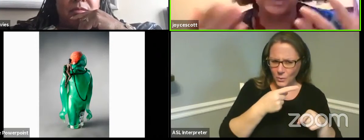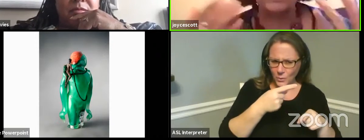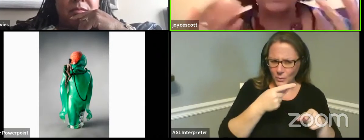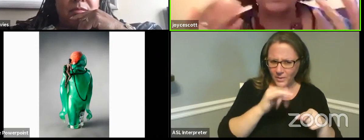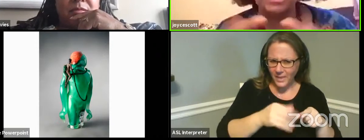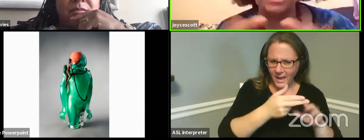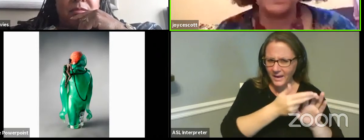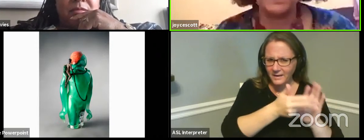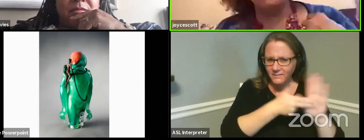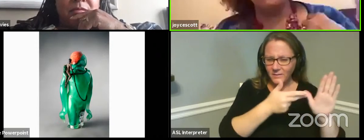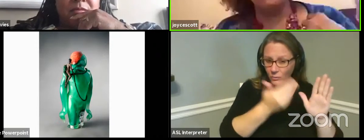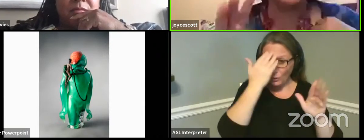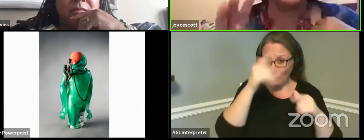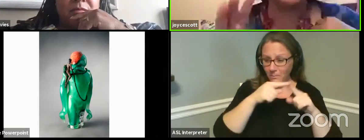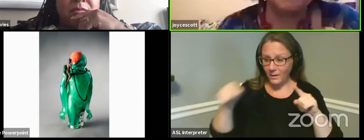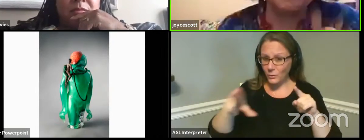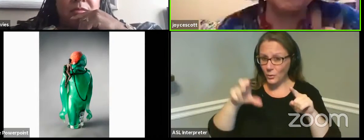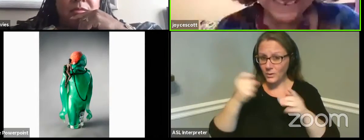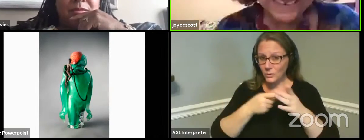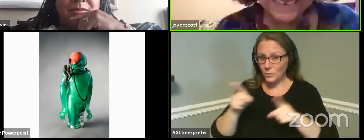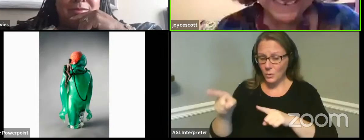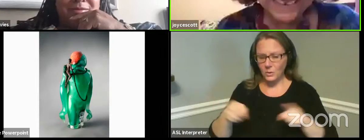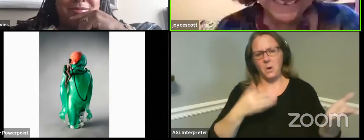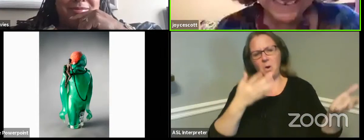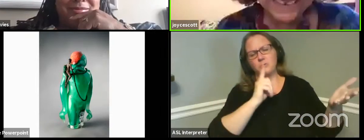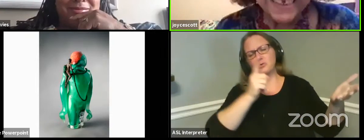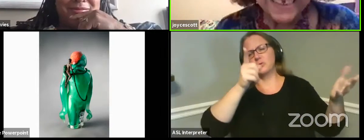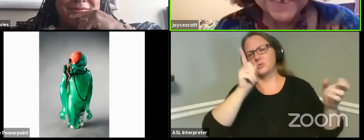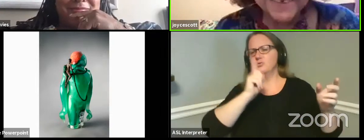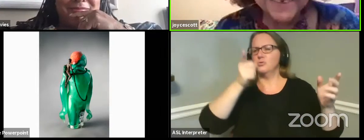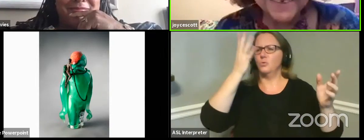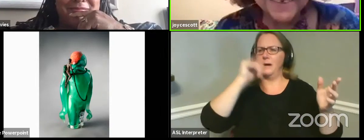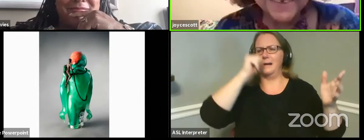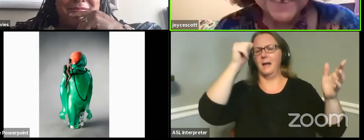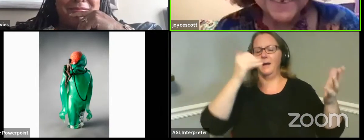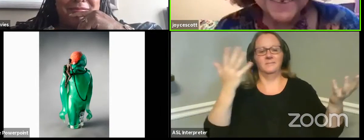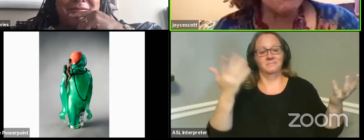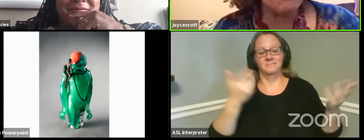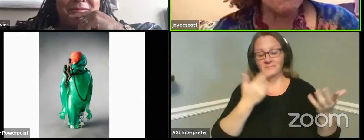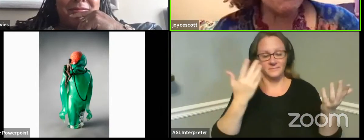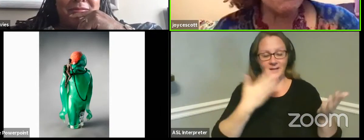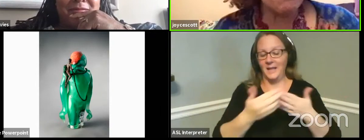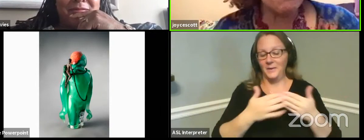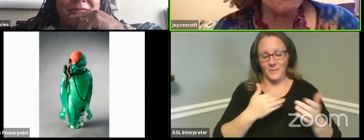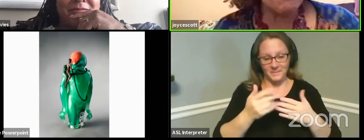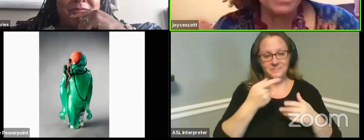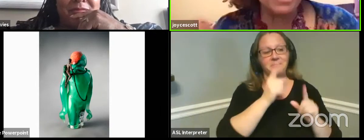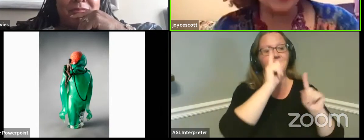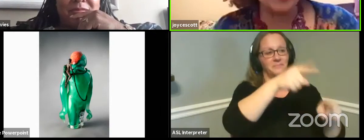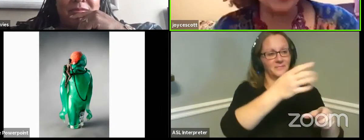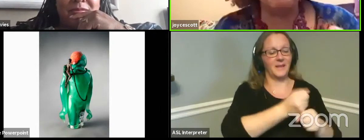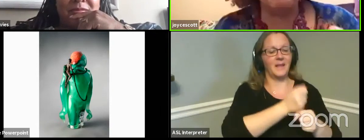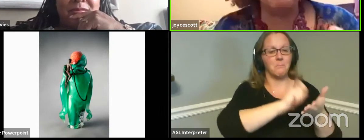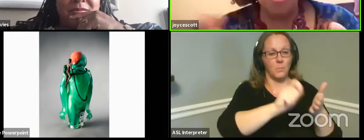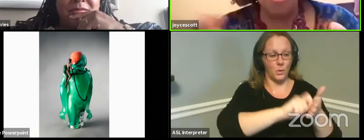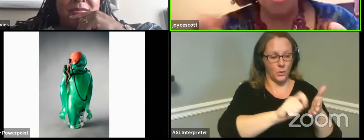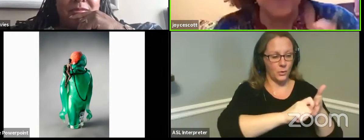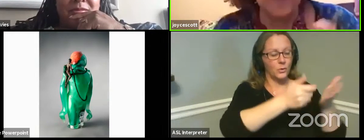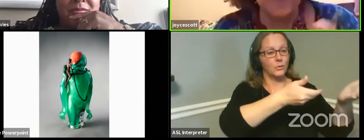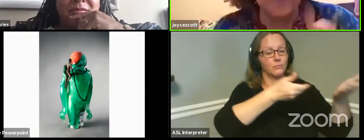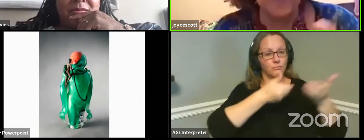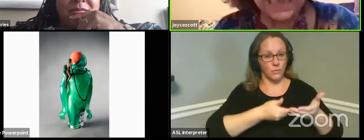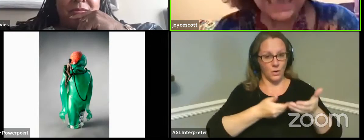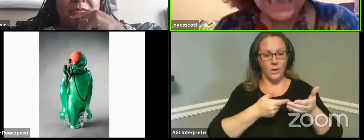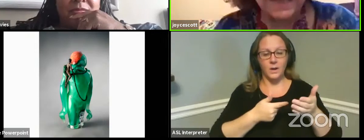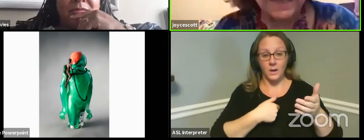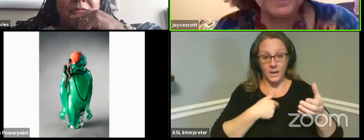what's happening? And I say, sure, why not? Okay. So he brought me those and I started drawing on